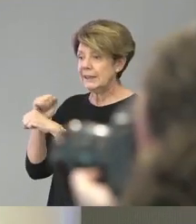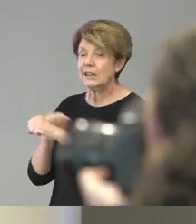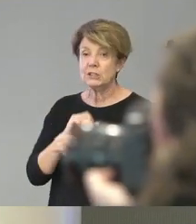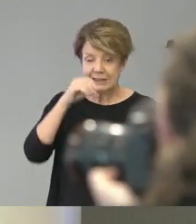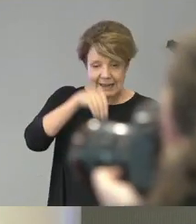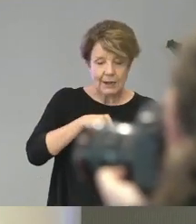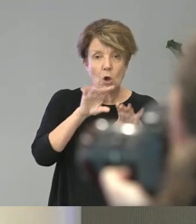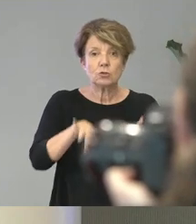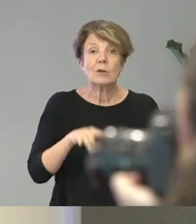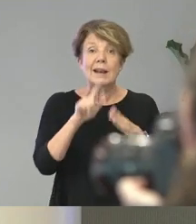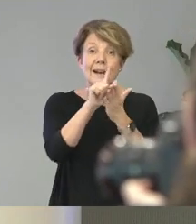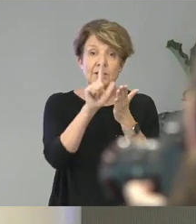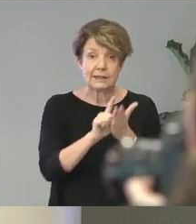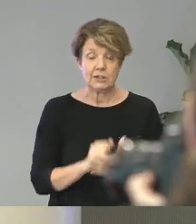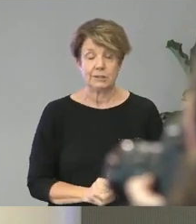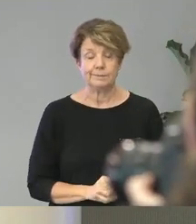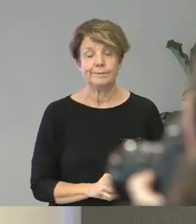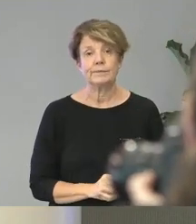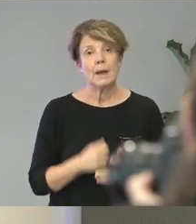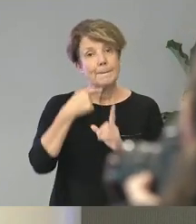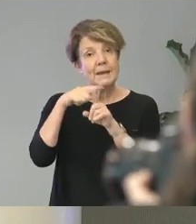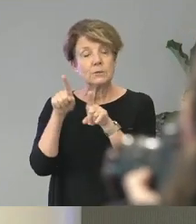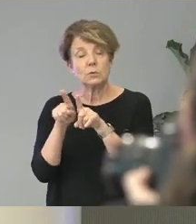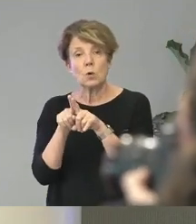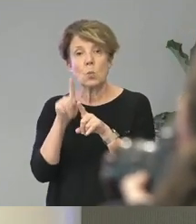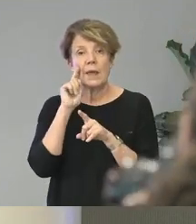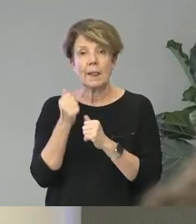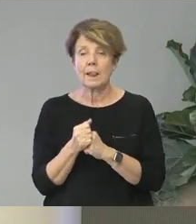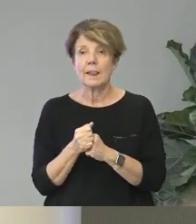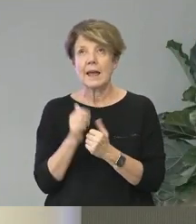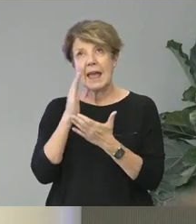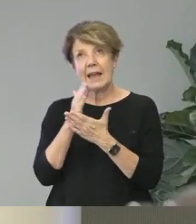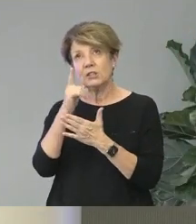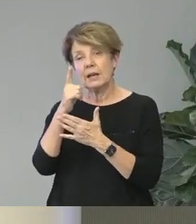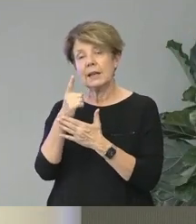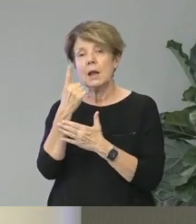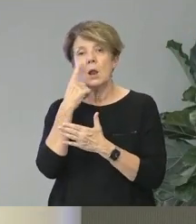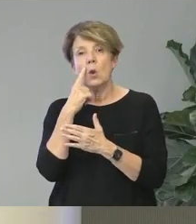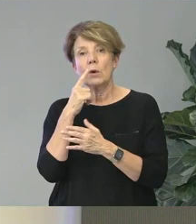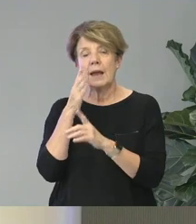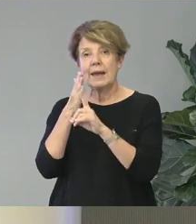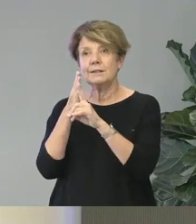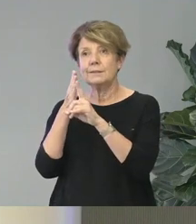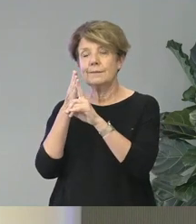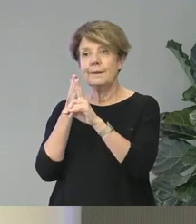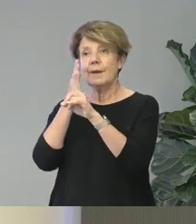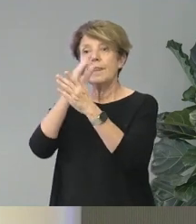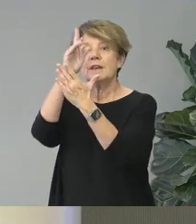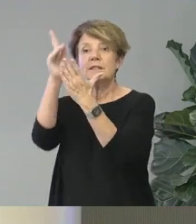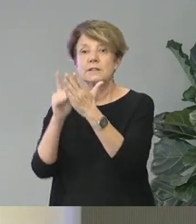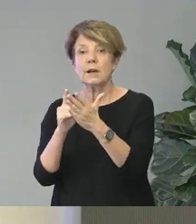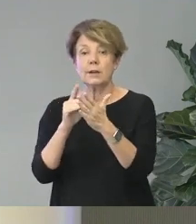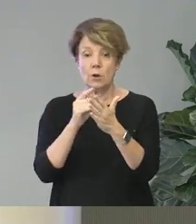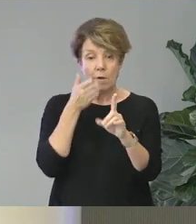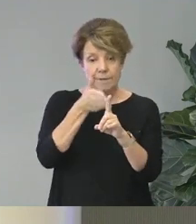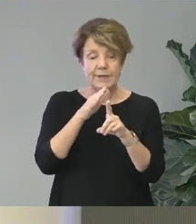domestic legislation. It will also complete the intended design of the Australian Human Rights Commission